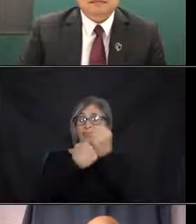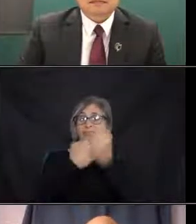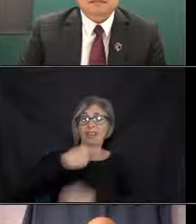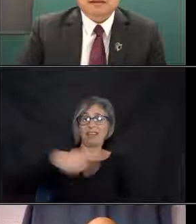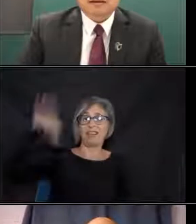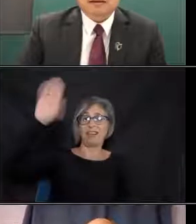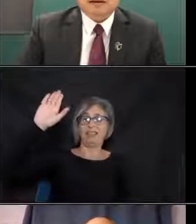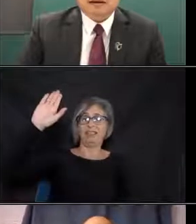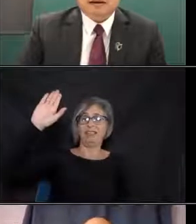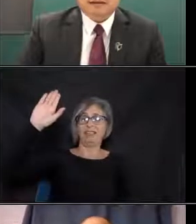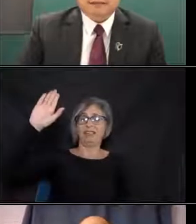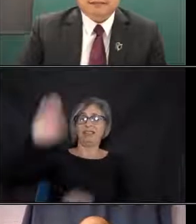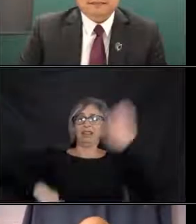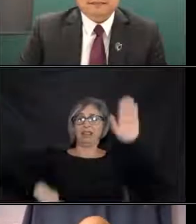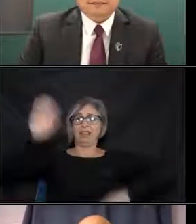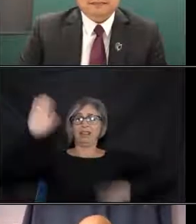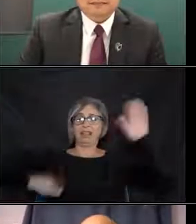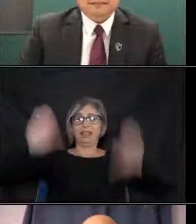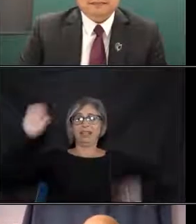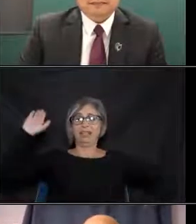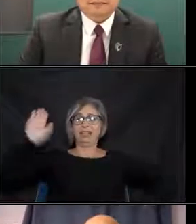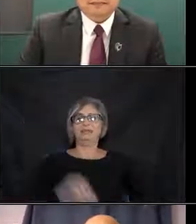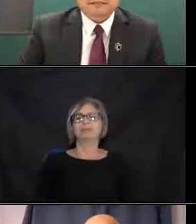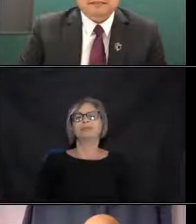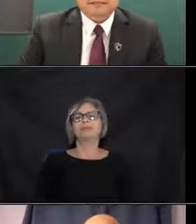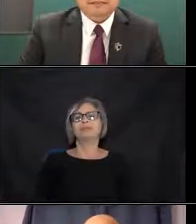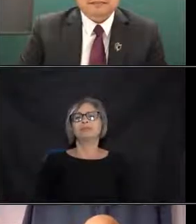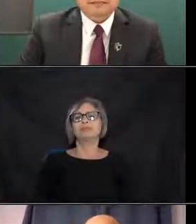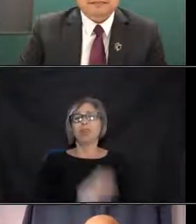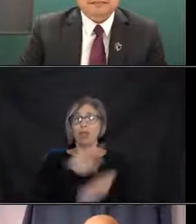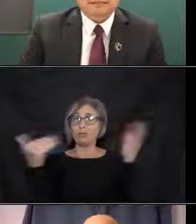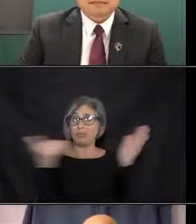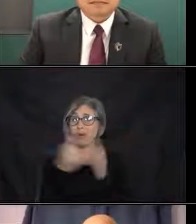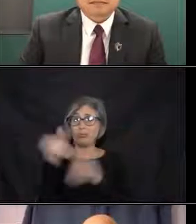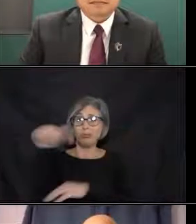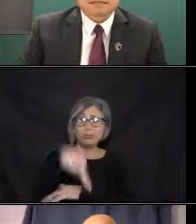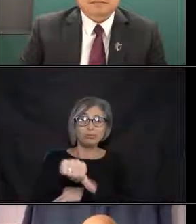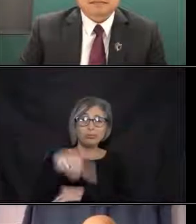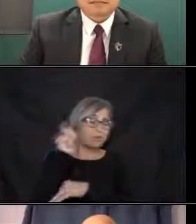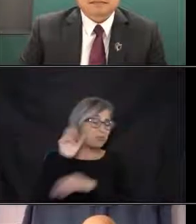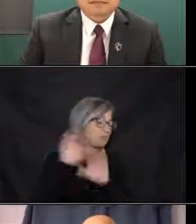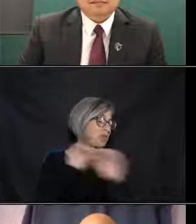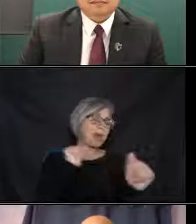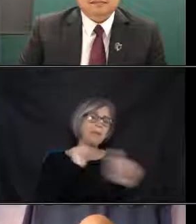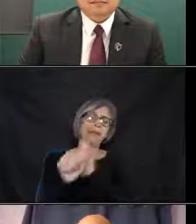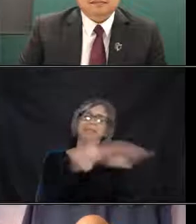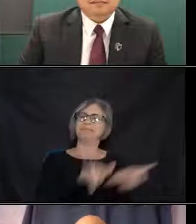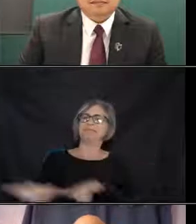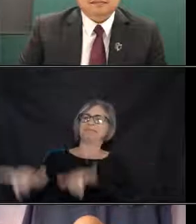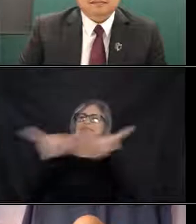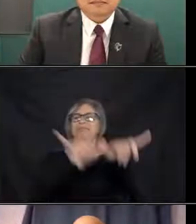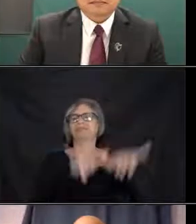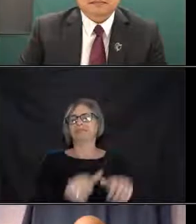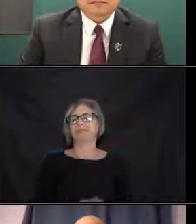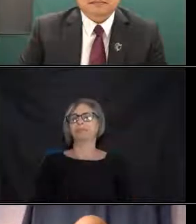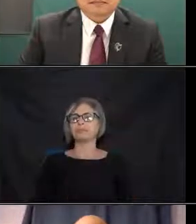aye. Aye. Aye. Aye. All those opposed? Hearing none, motion passes unanimously.